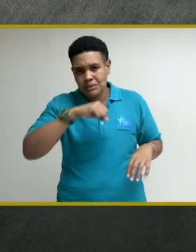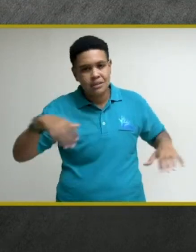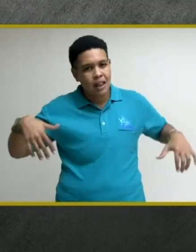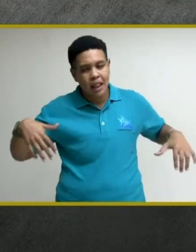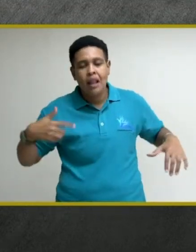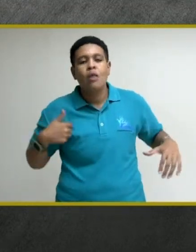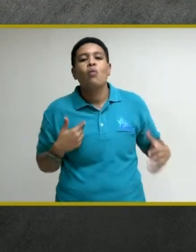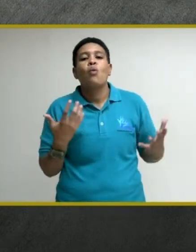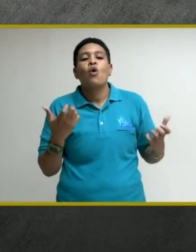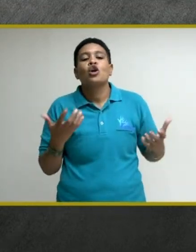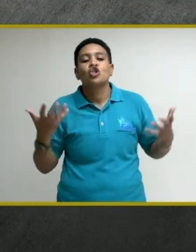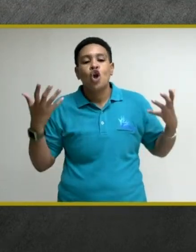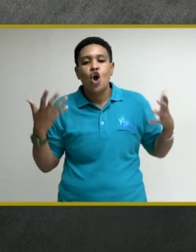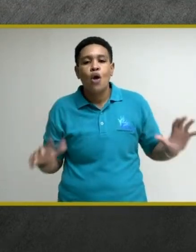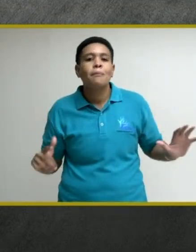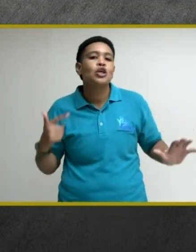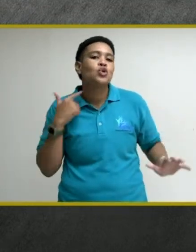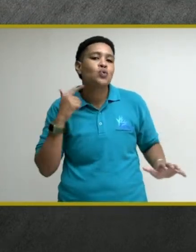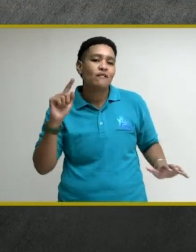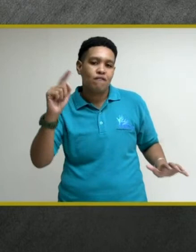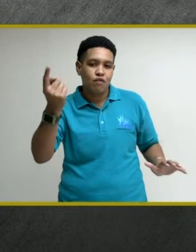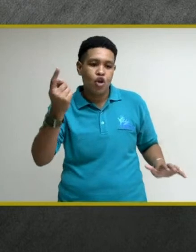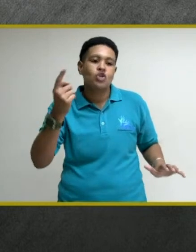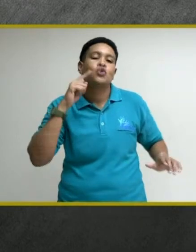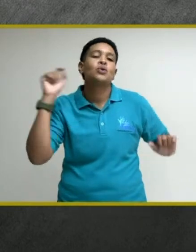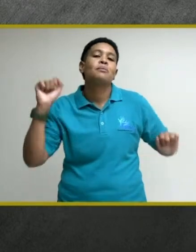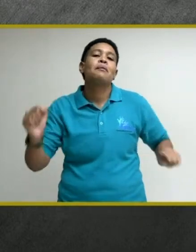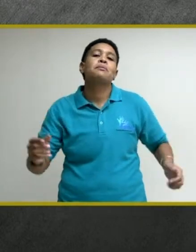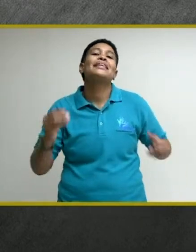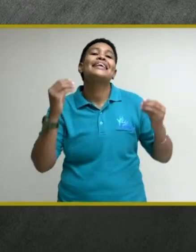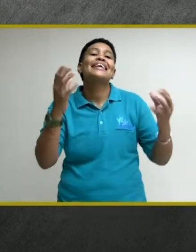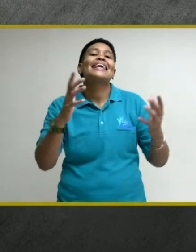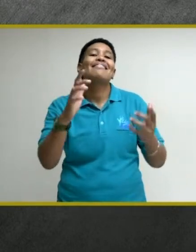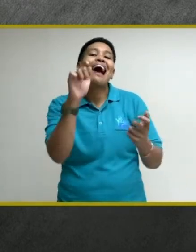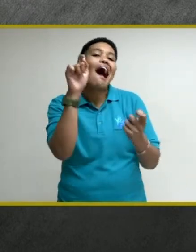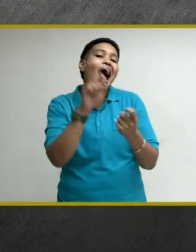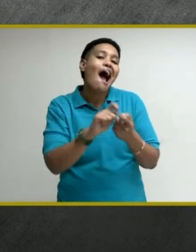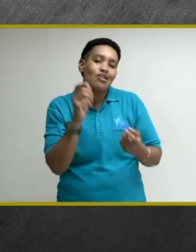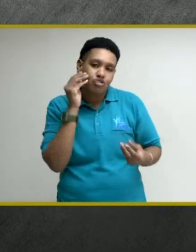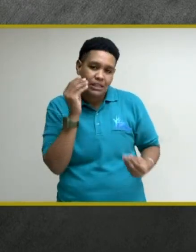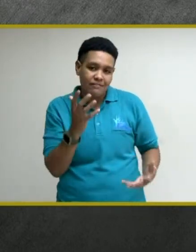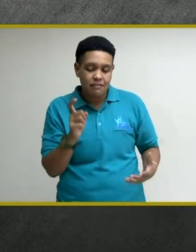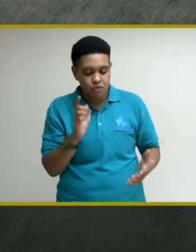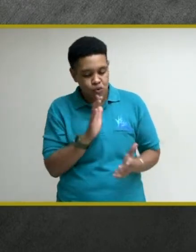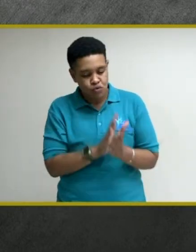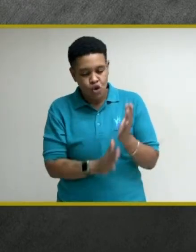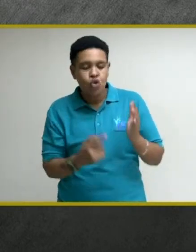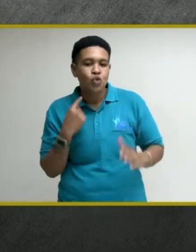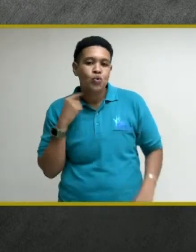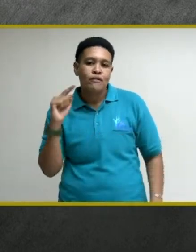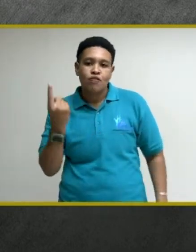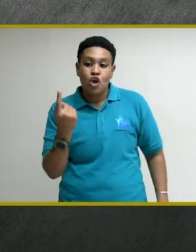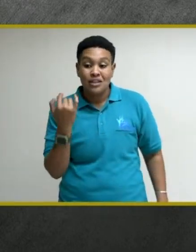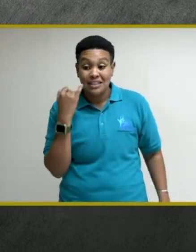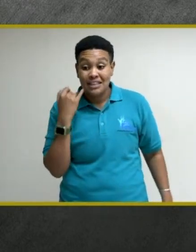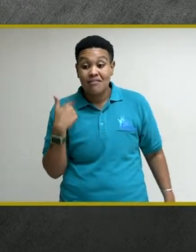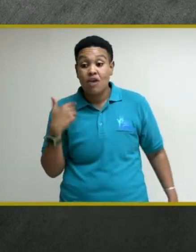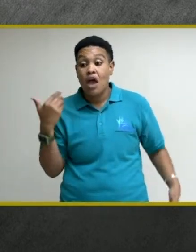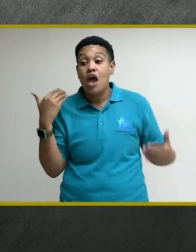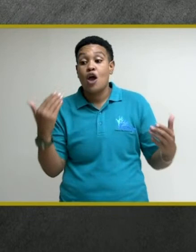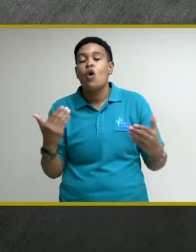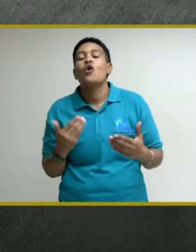We want to complete June to be able to give a more accurate data. If I go to